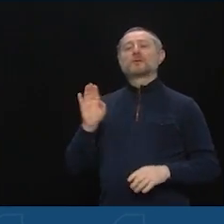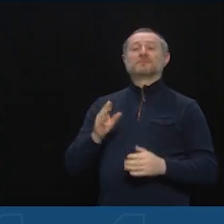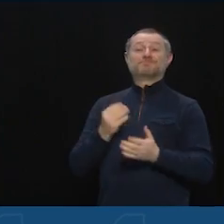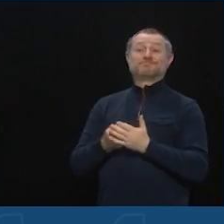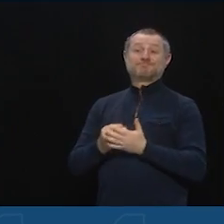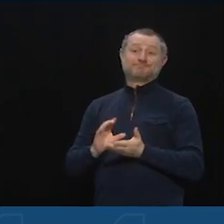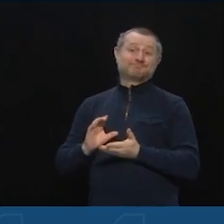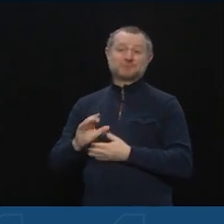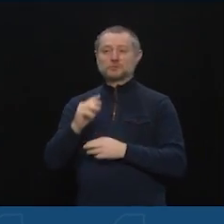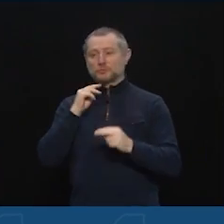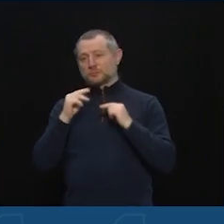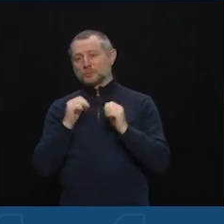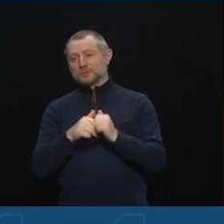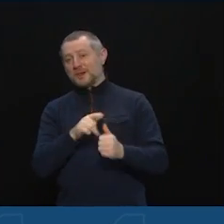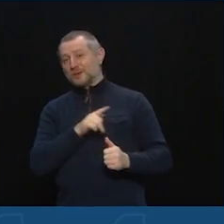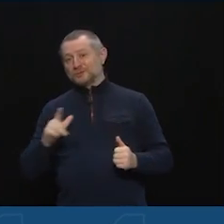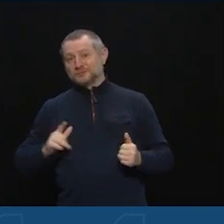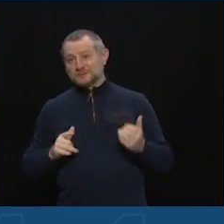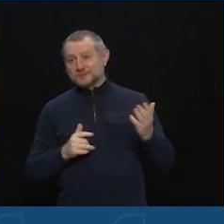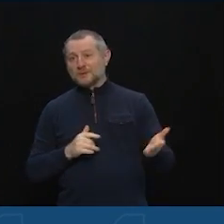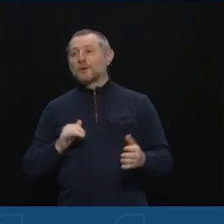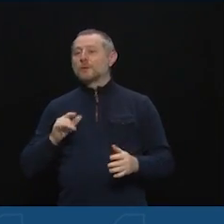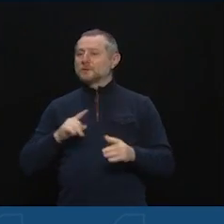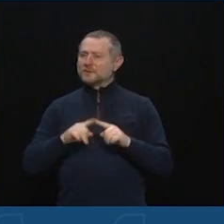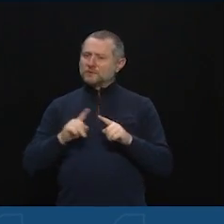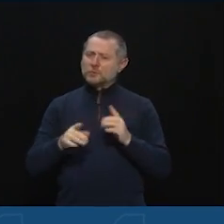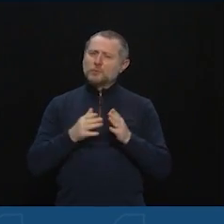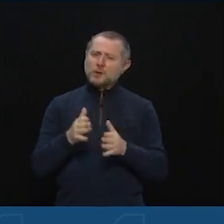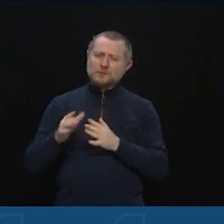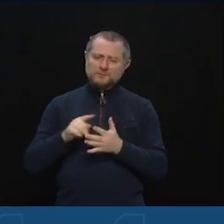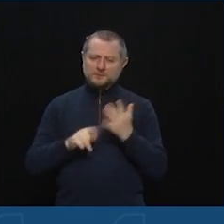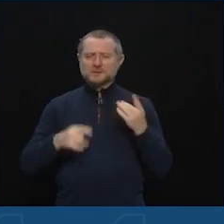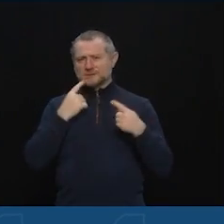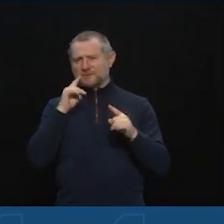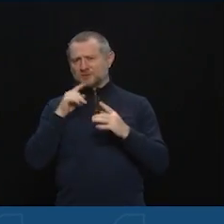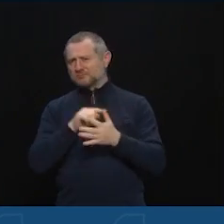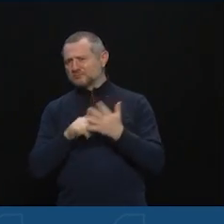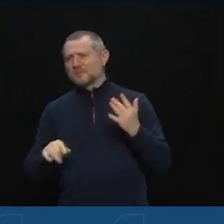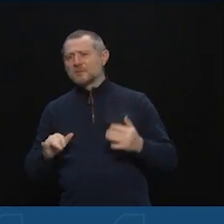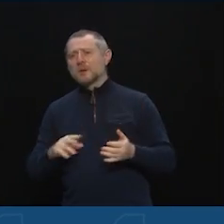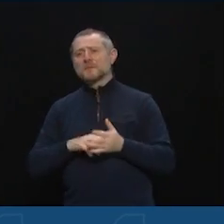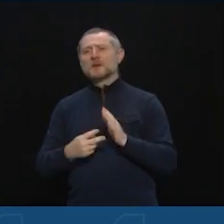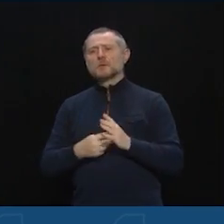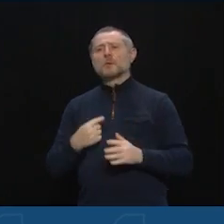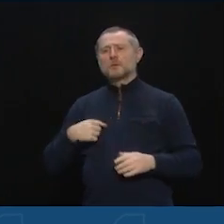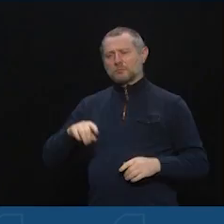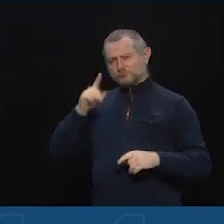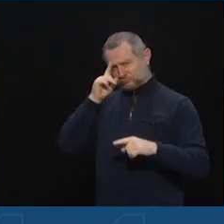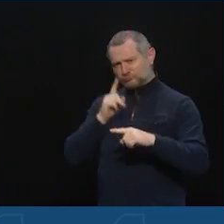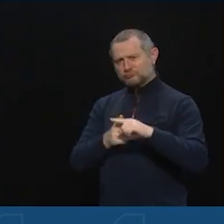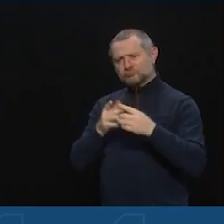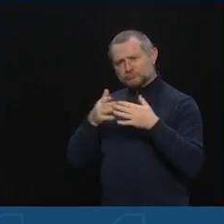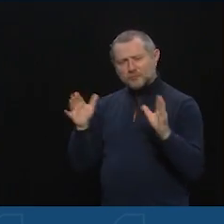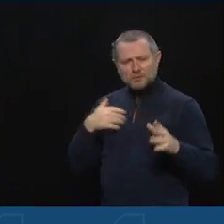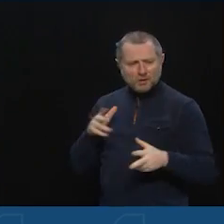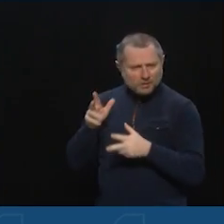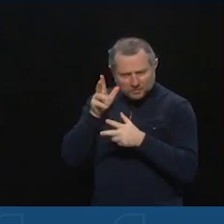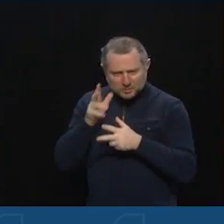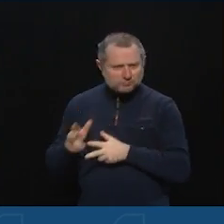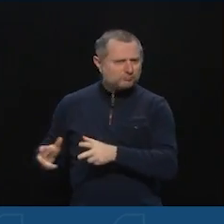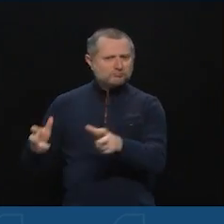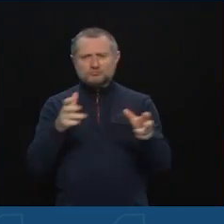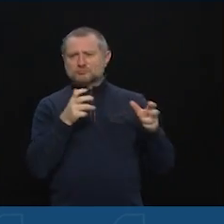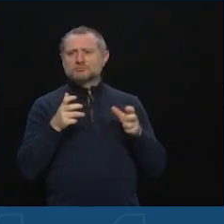want that to be a result. But there's different ways to accomplish that. And I shows a willingness to listen to people that are hearing from their constituents, who are also